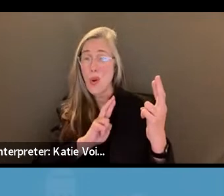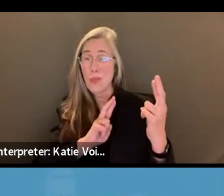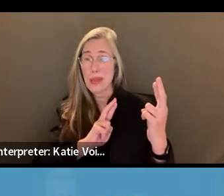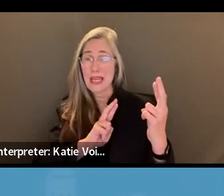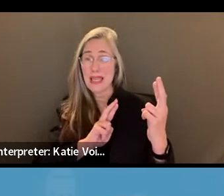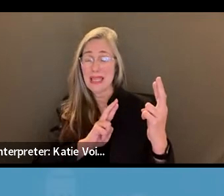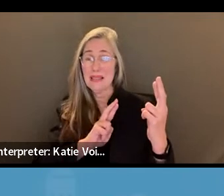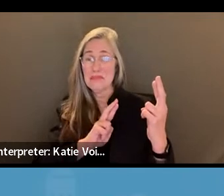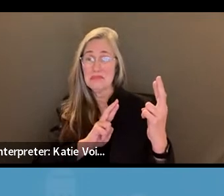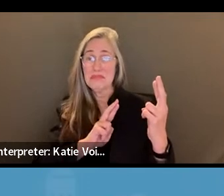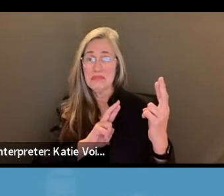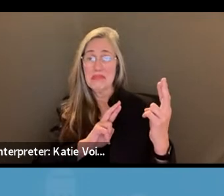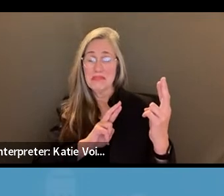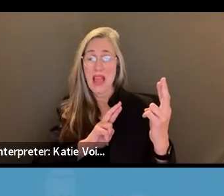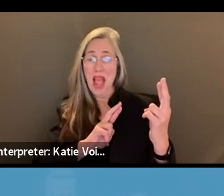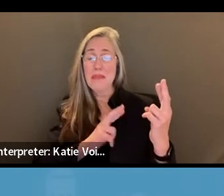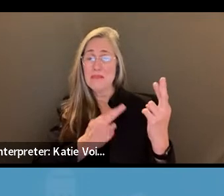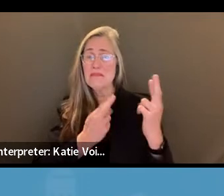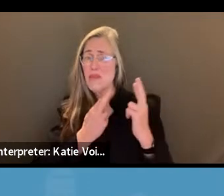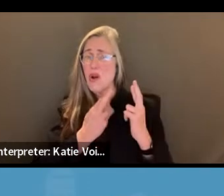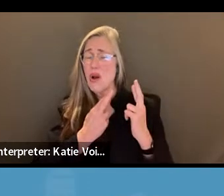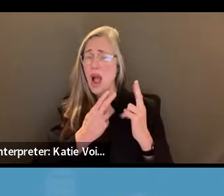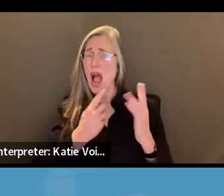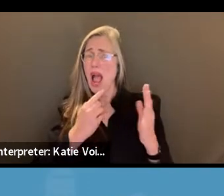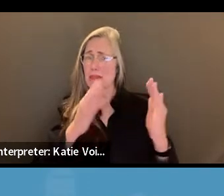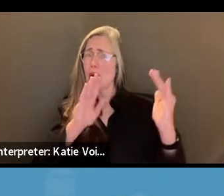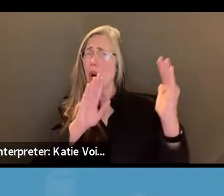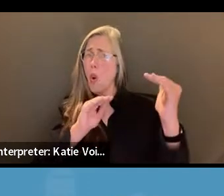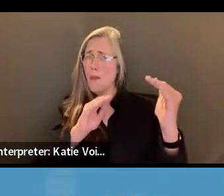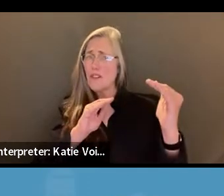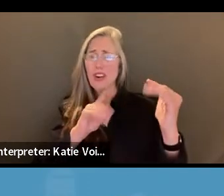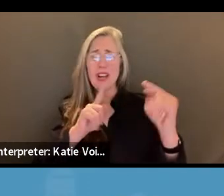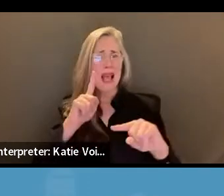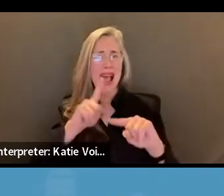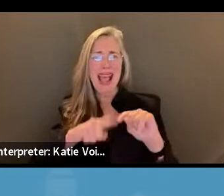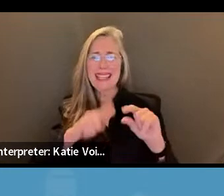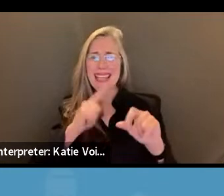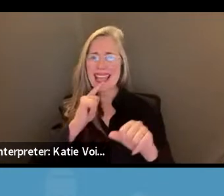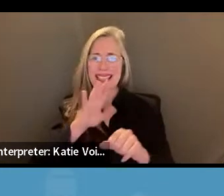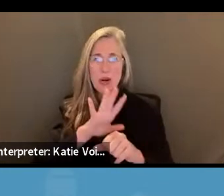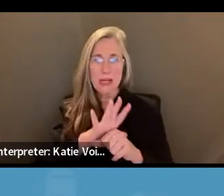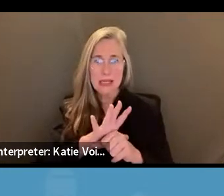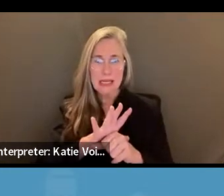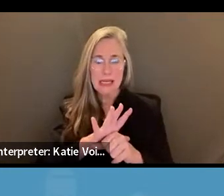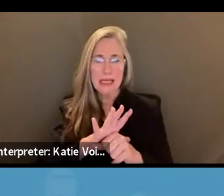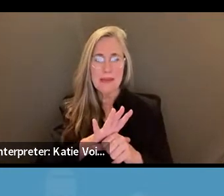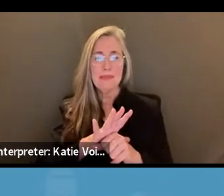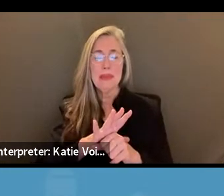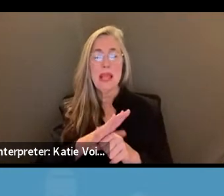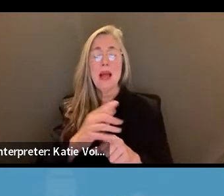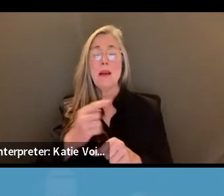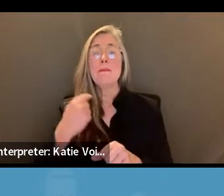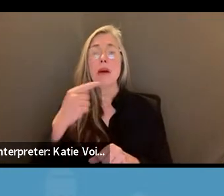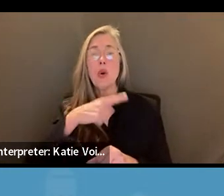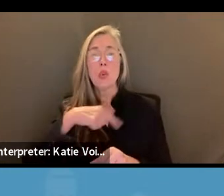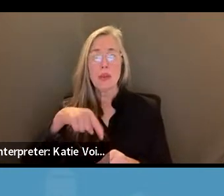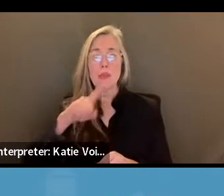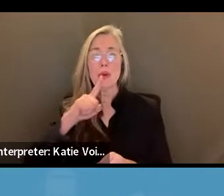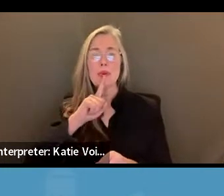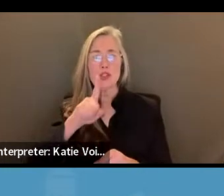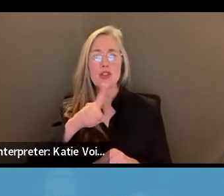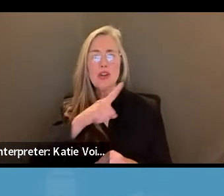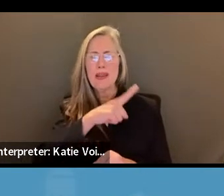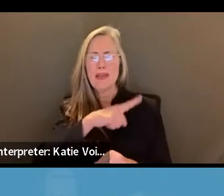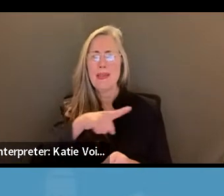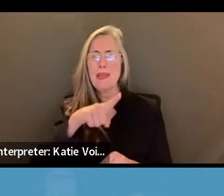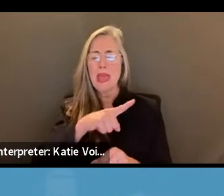I'm very hopeful for that, but I can't guarantee that. So what we'll be doing is making sure that they can move as quickly as